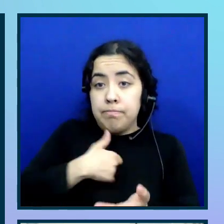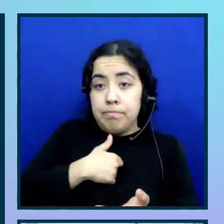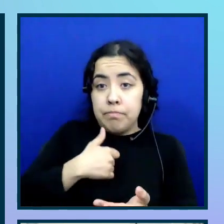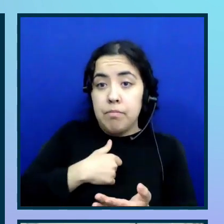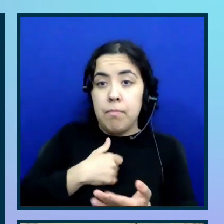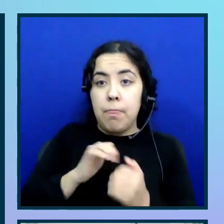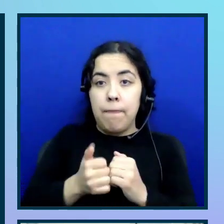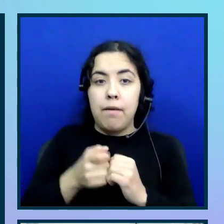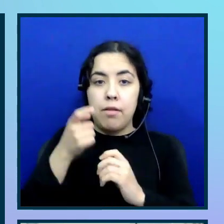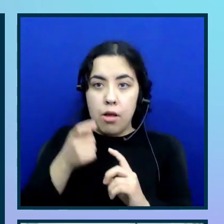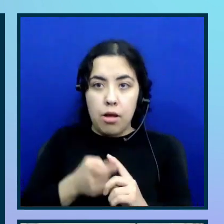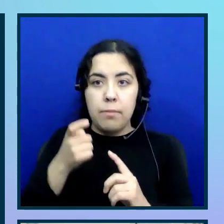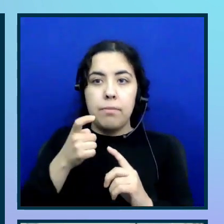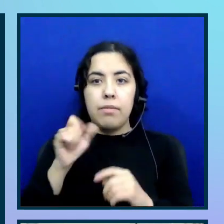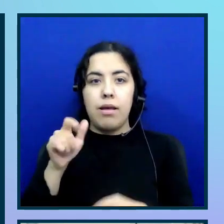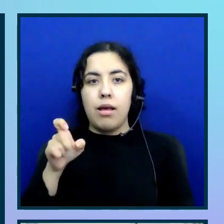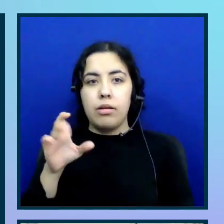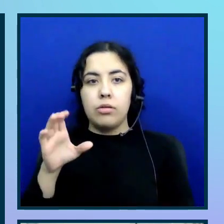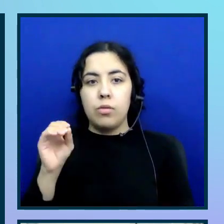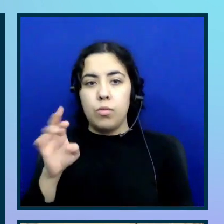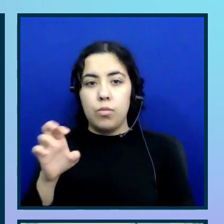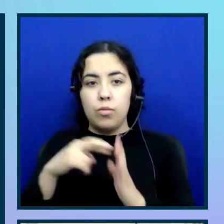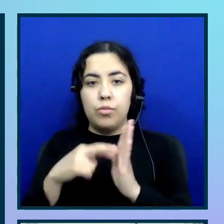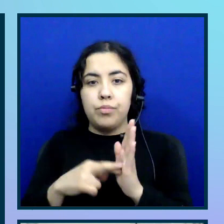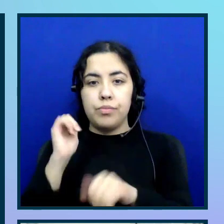the automated ACTS core rules cover